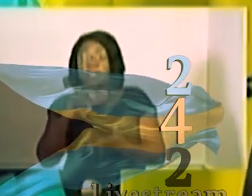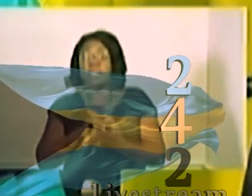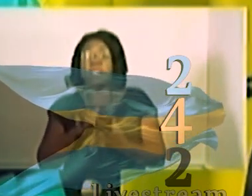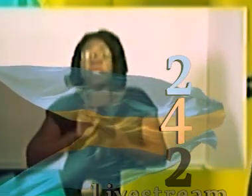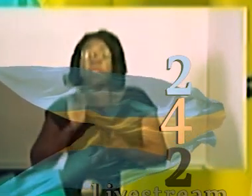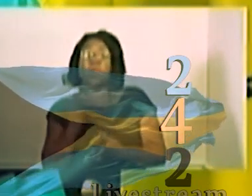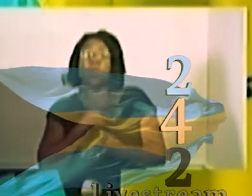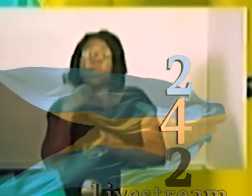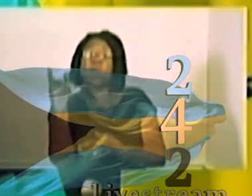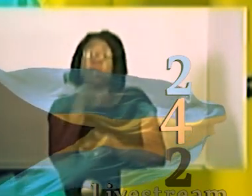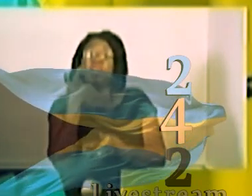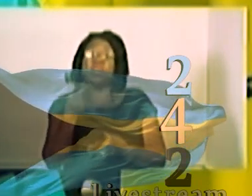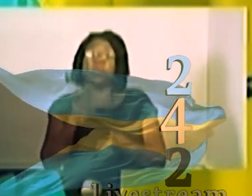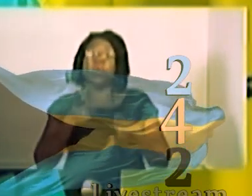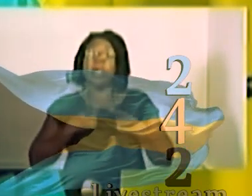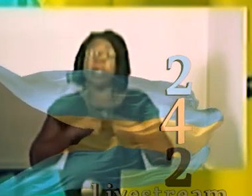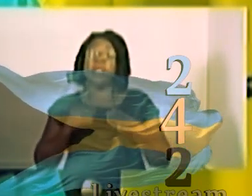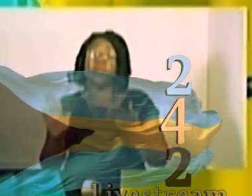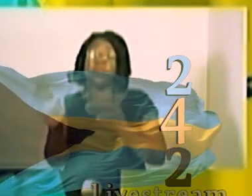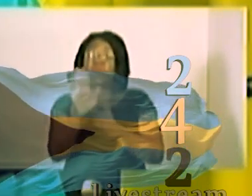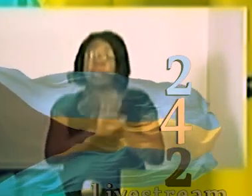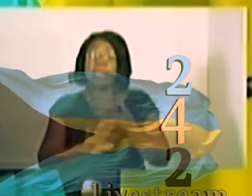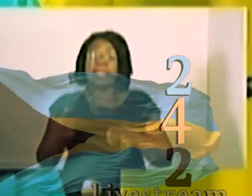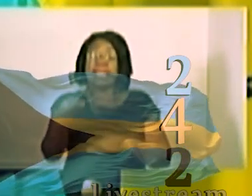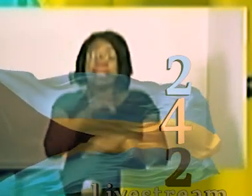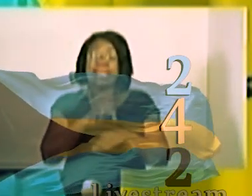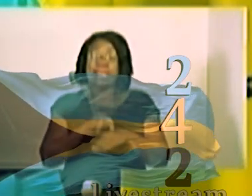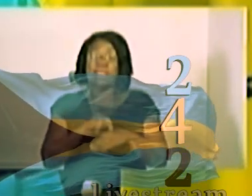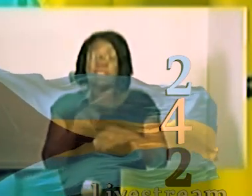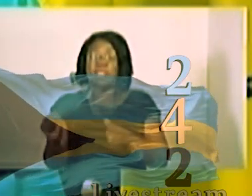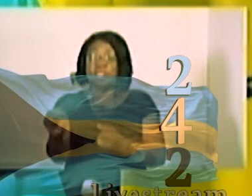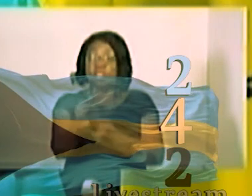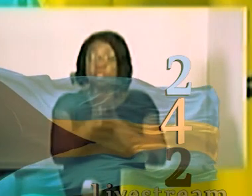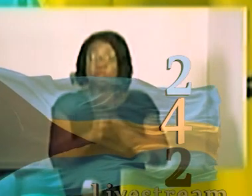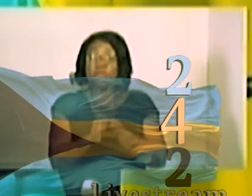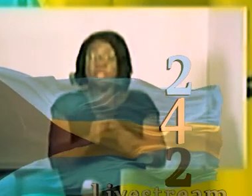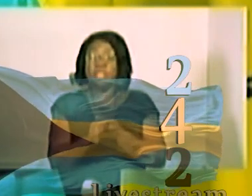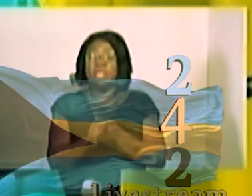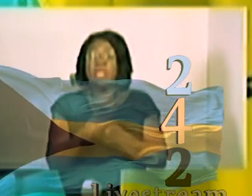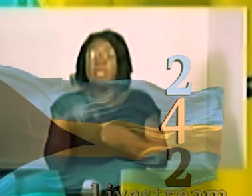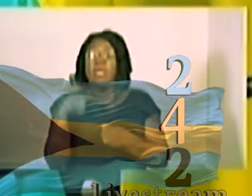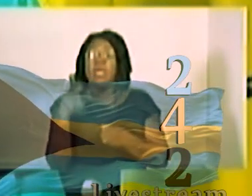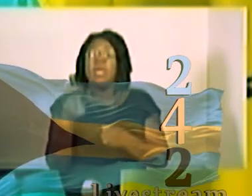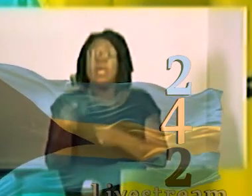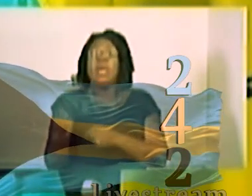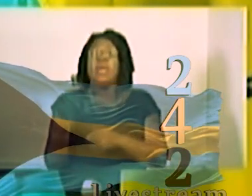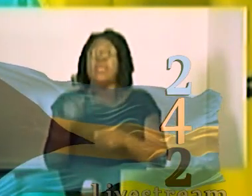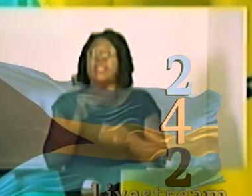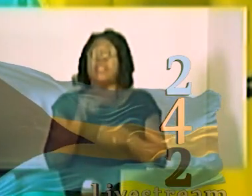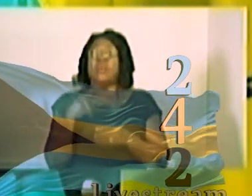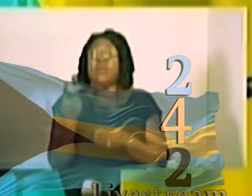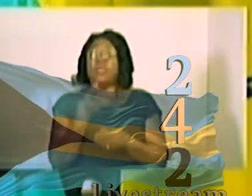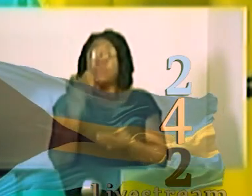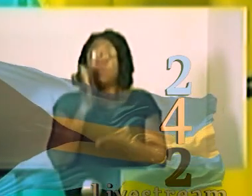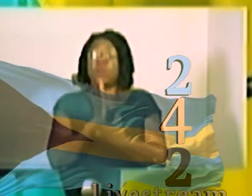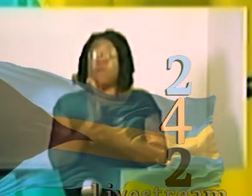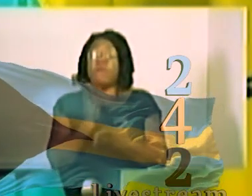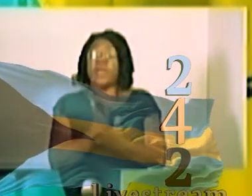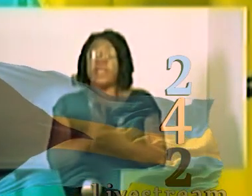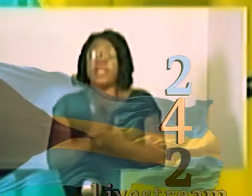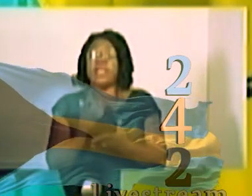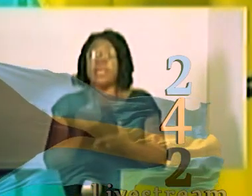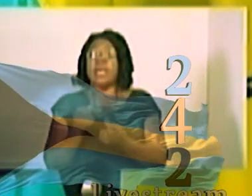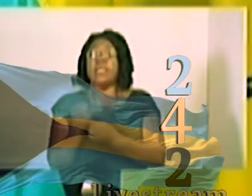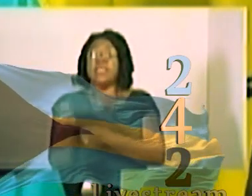that we also had to protect national security, including preventing as much crime as possible